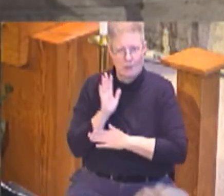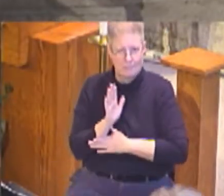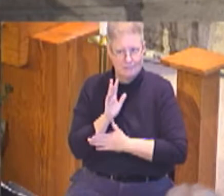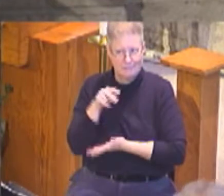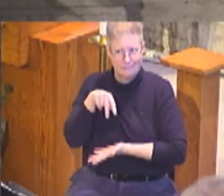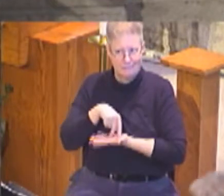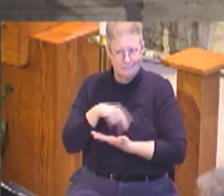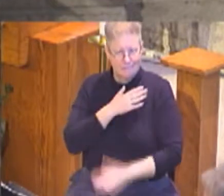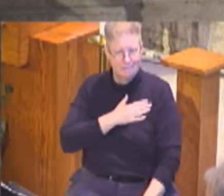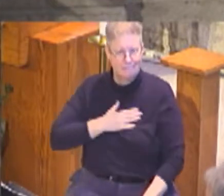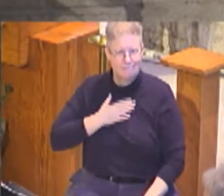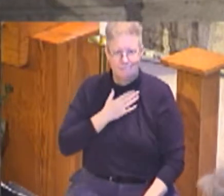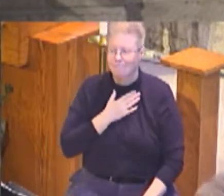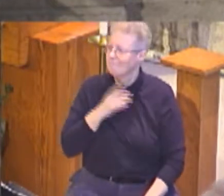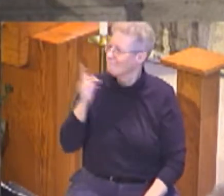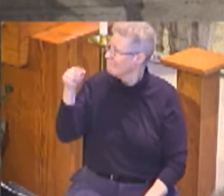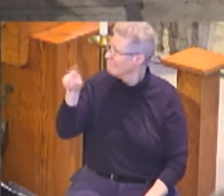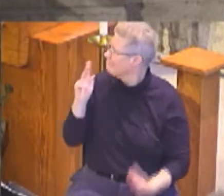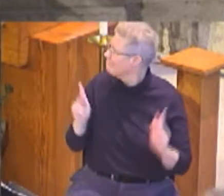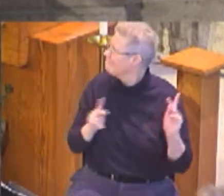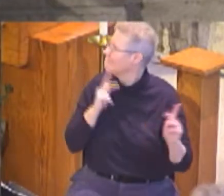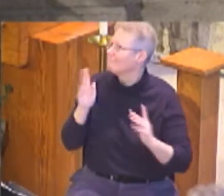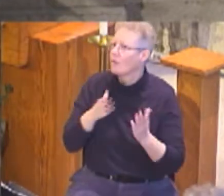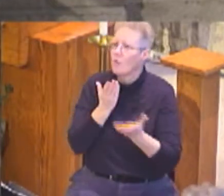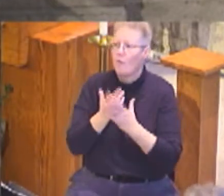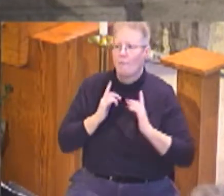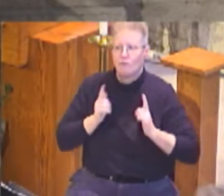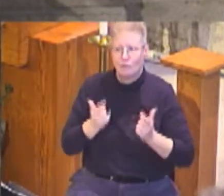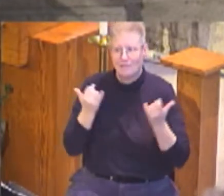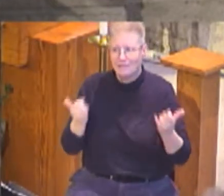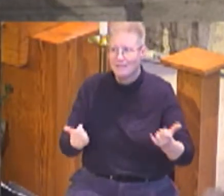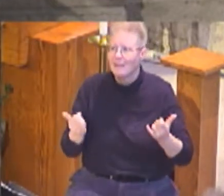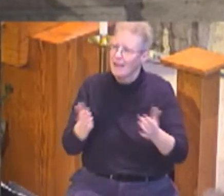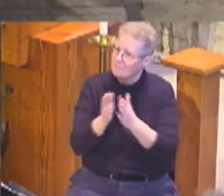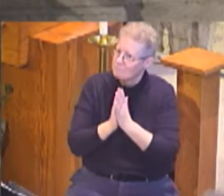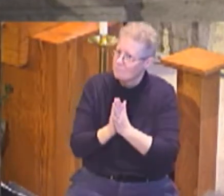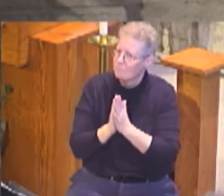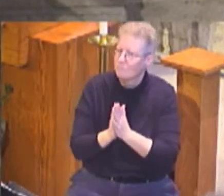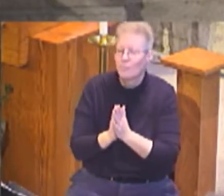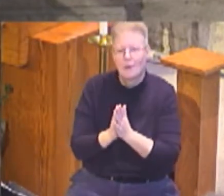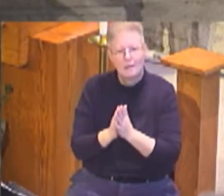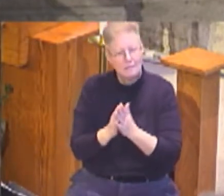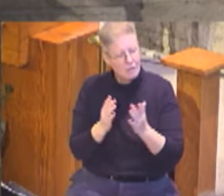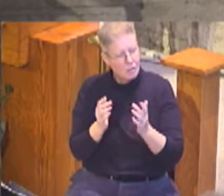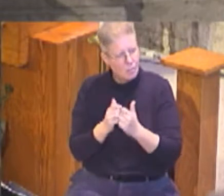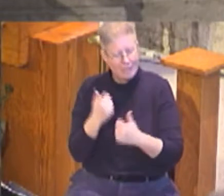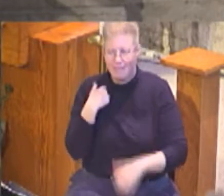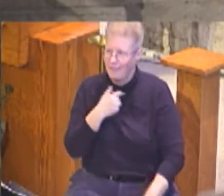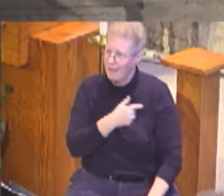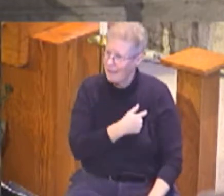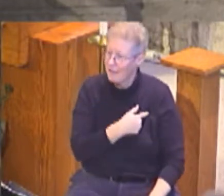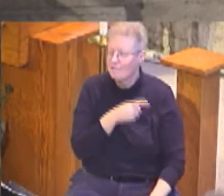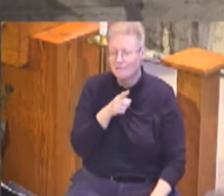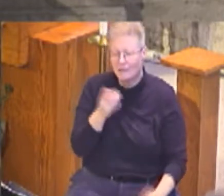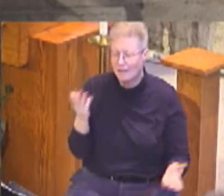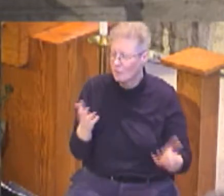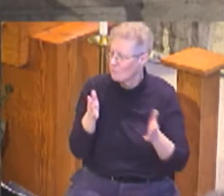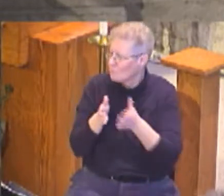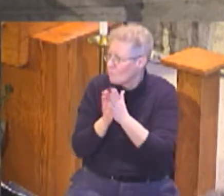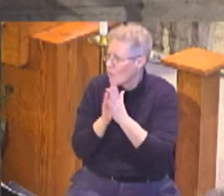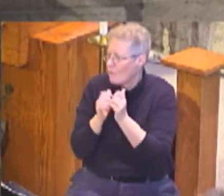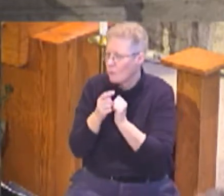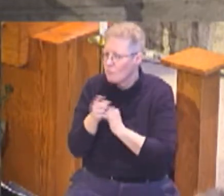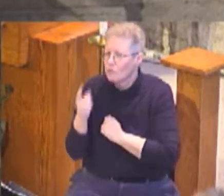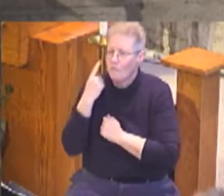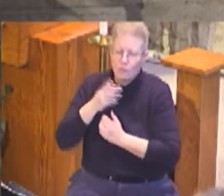individuals arrived early today to hold sacred space for us, and they are here to pray with you for any joys, concerns, celebrations